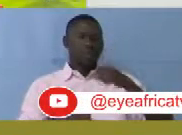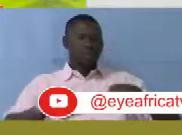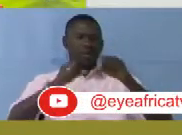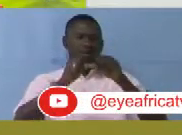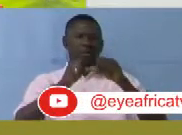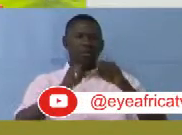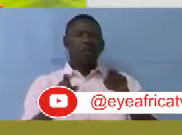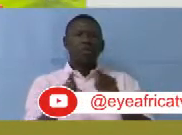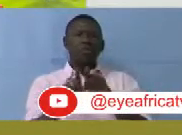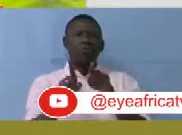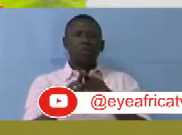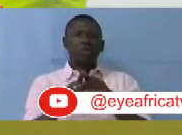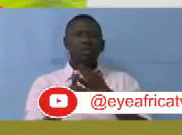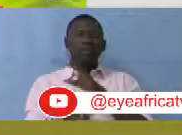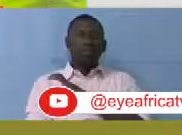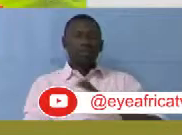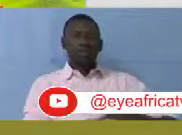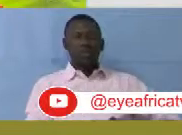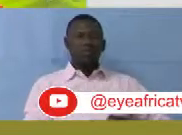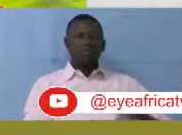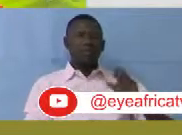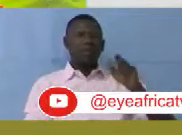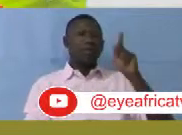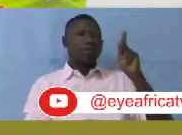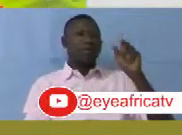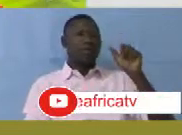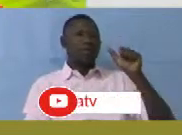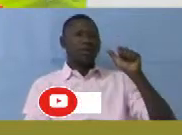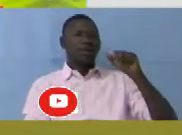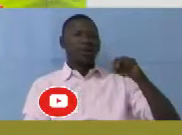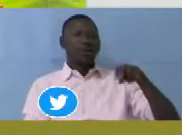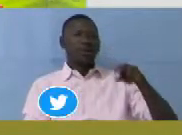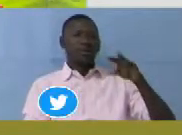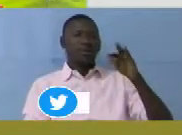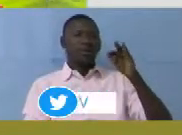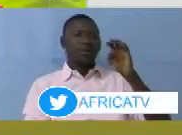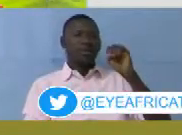the chief of Kantel Kunda at the time, Odu Sanyan.